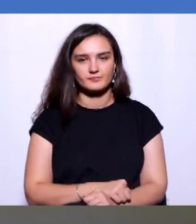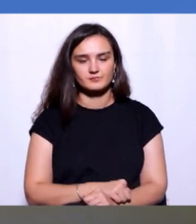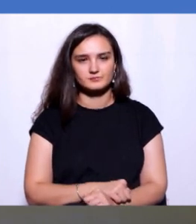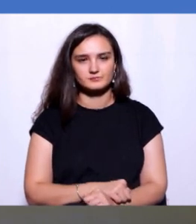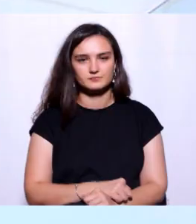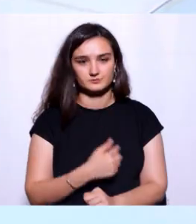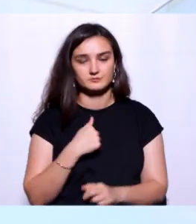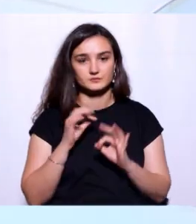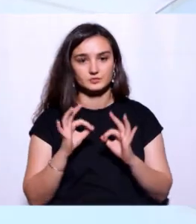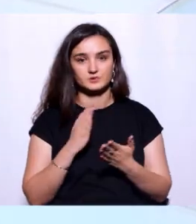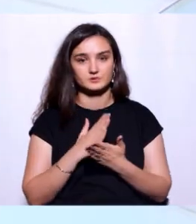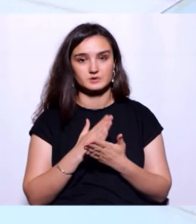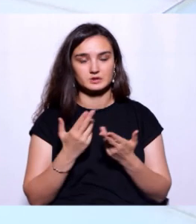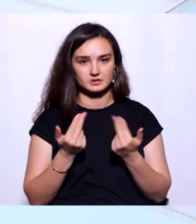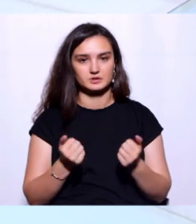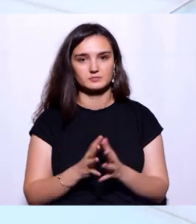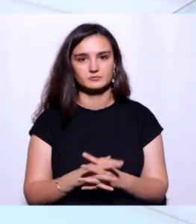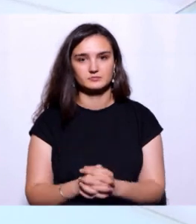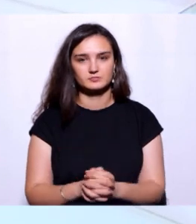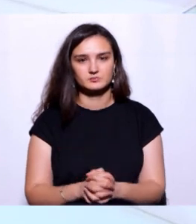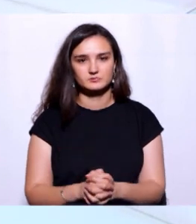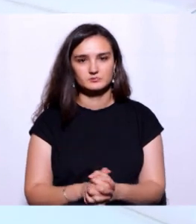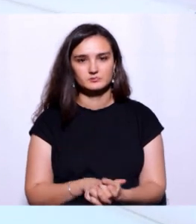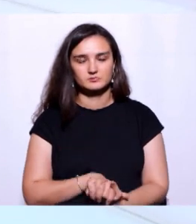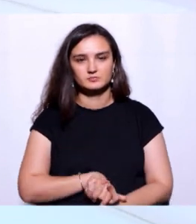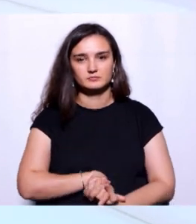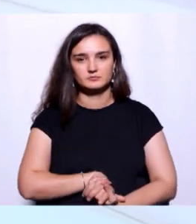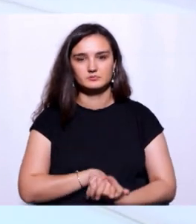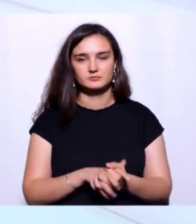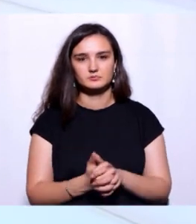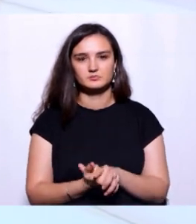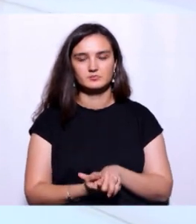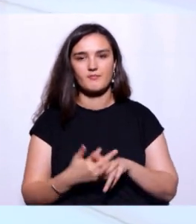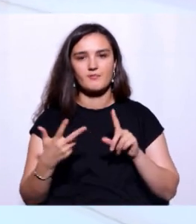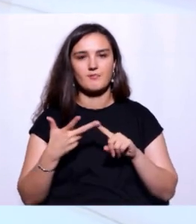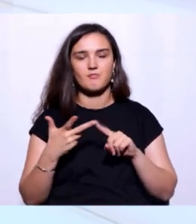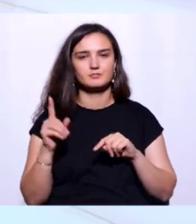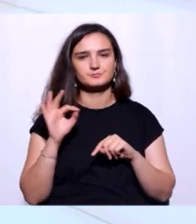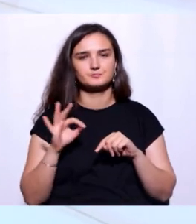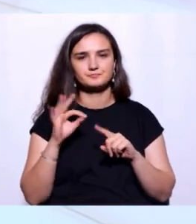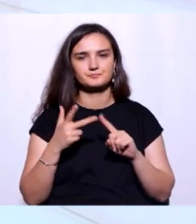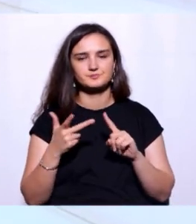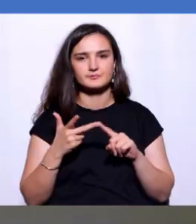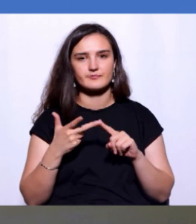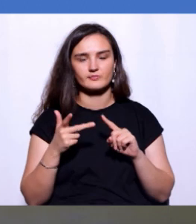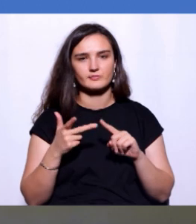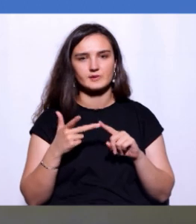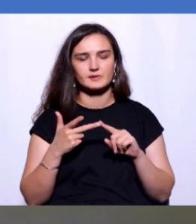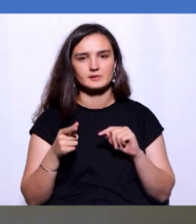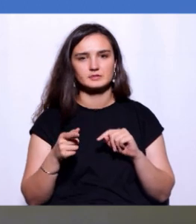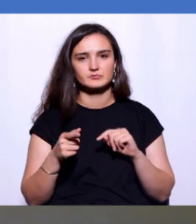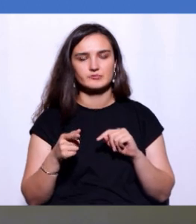Okay, yeah. Am I right? You're totally right. Thank you. What about for the third one? Could you do that for me?